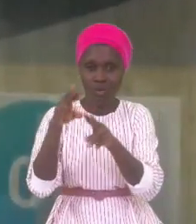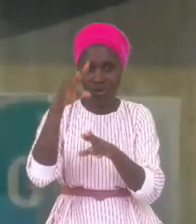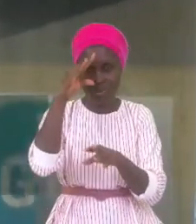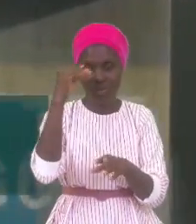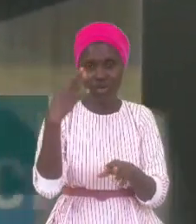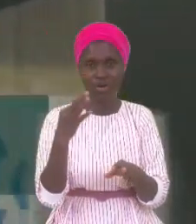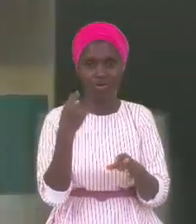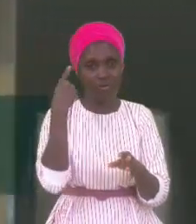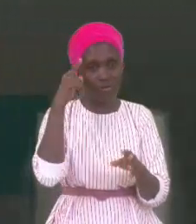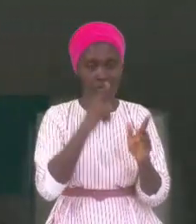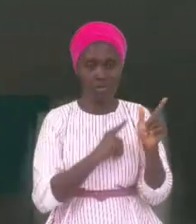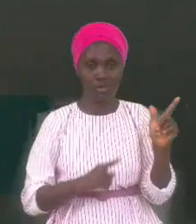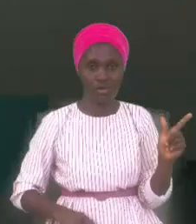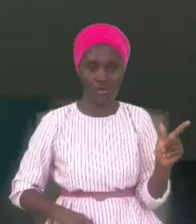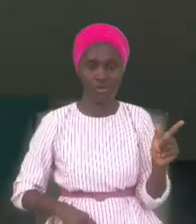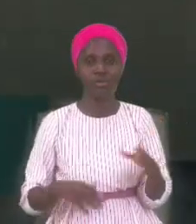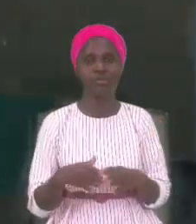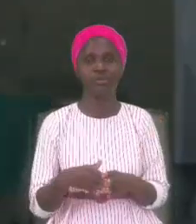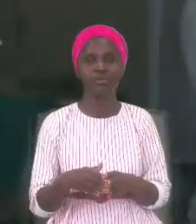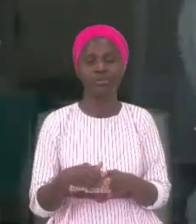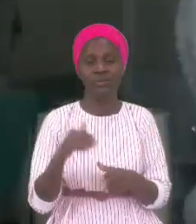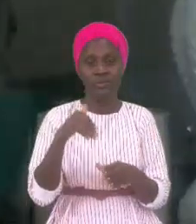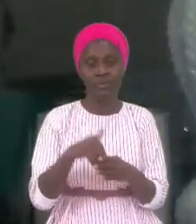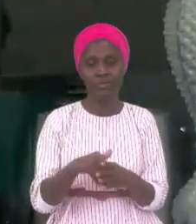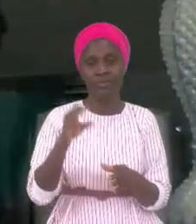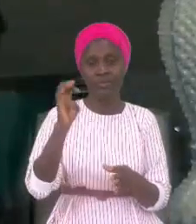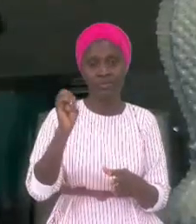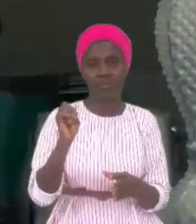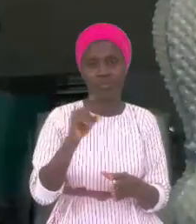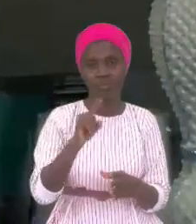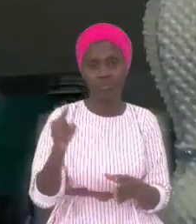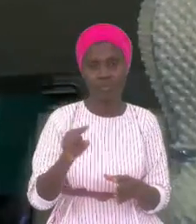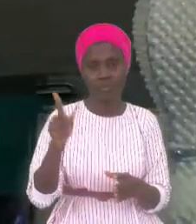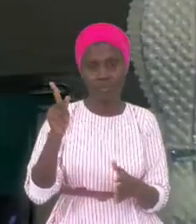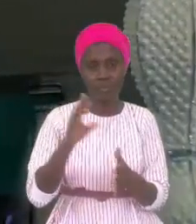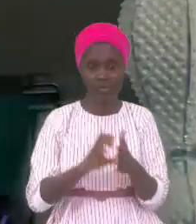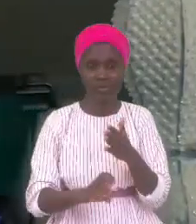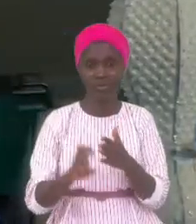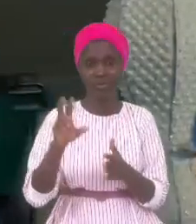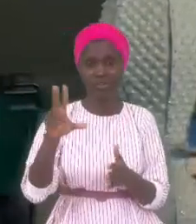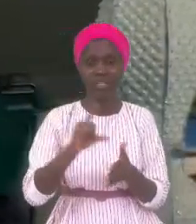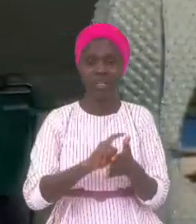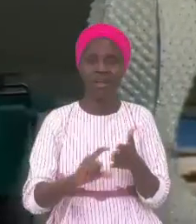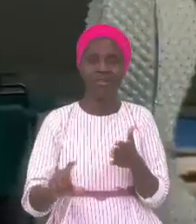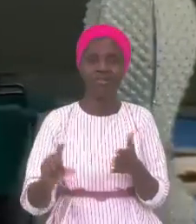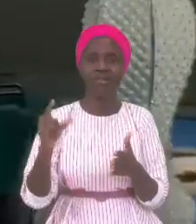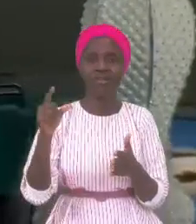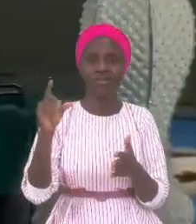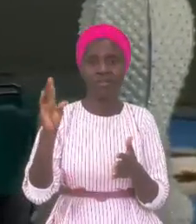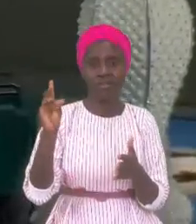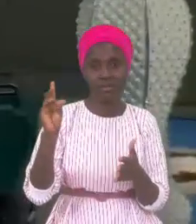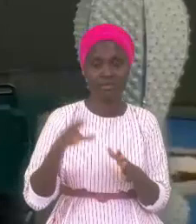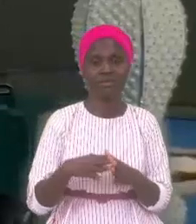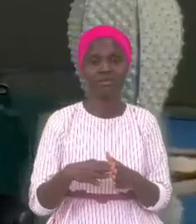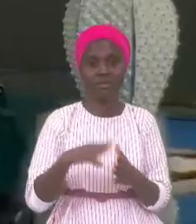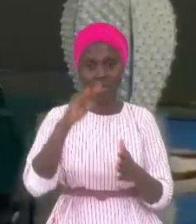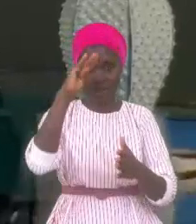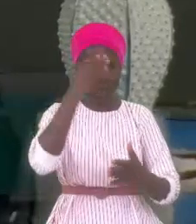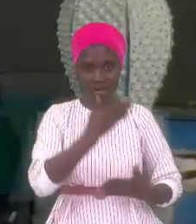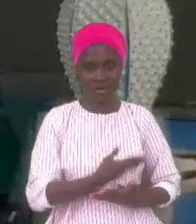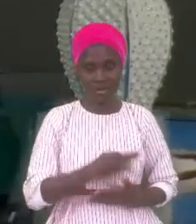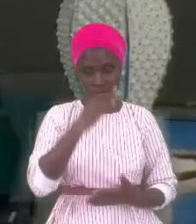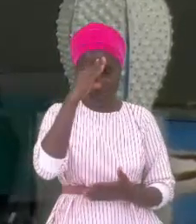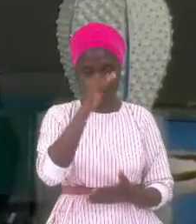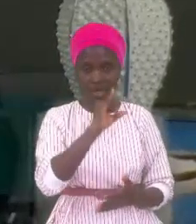Lord. In Ezekiel chapter 3, I'm reading here from verse 17. Son of man, I have made thee